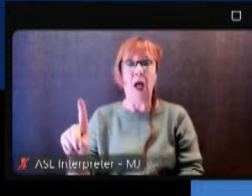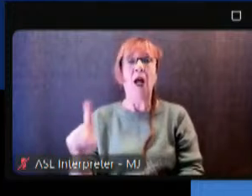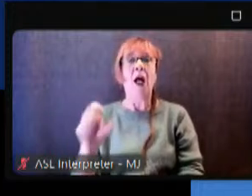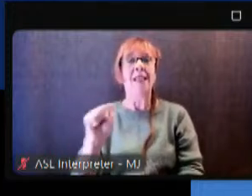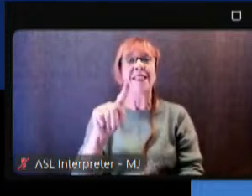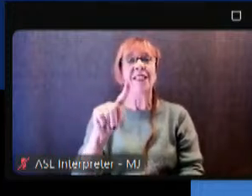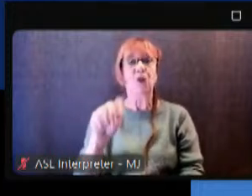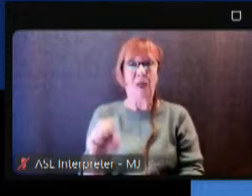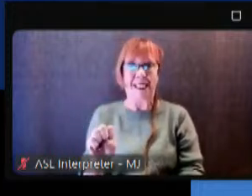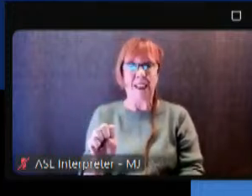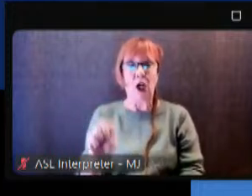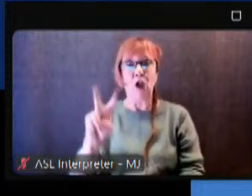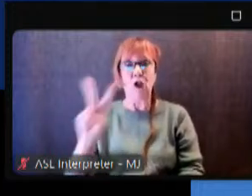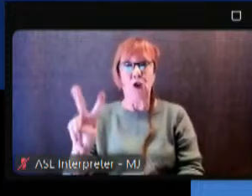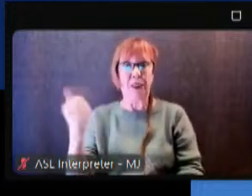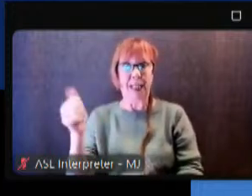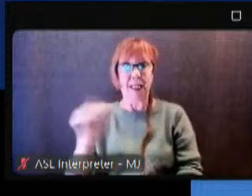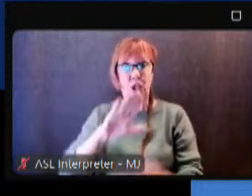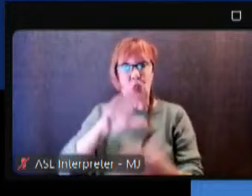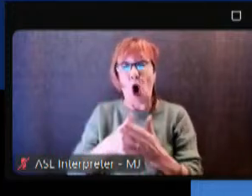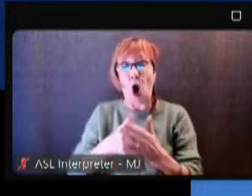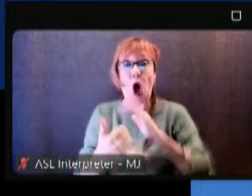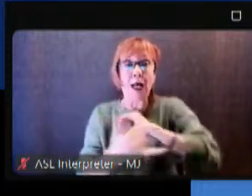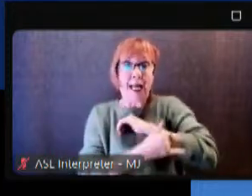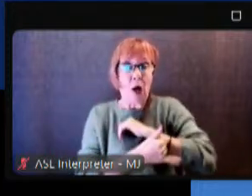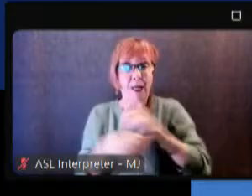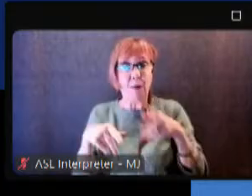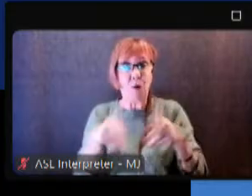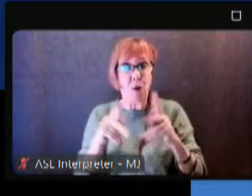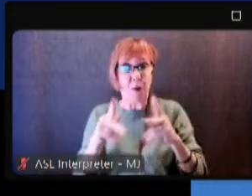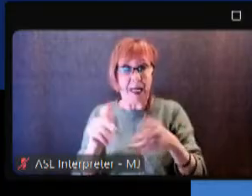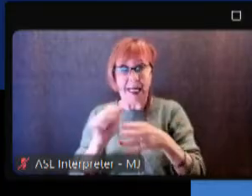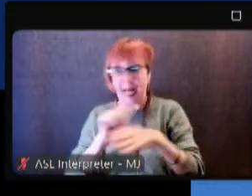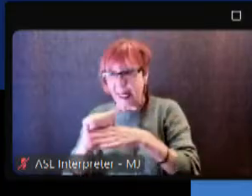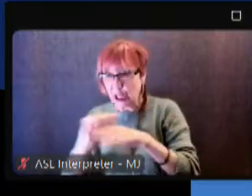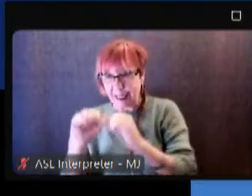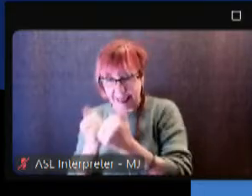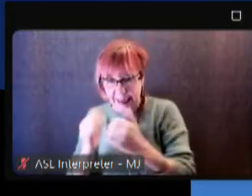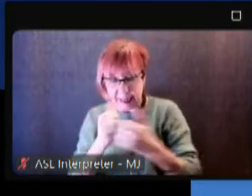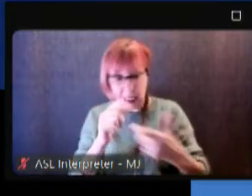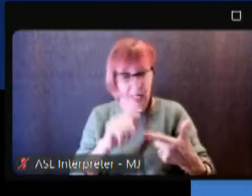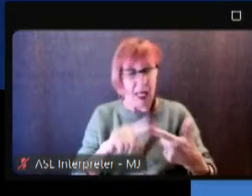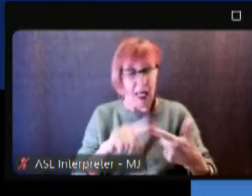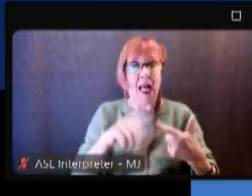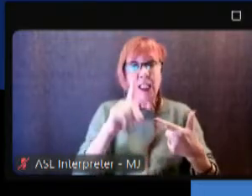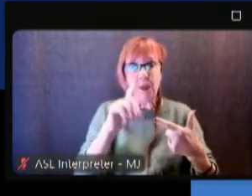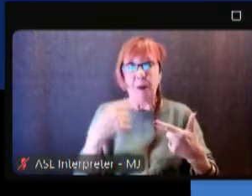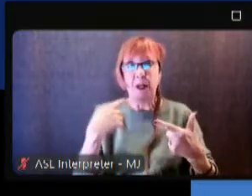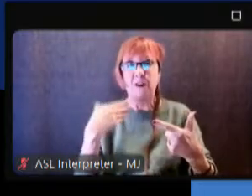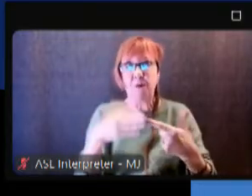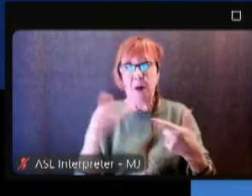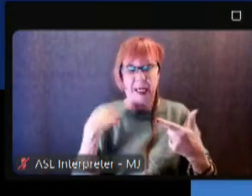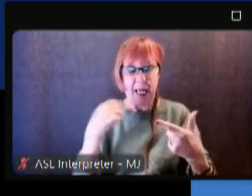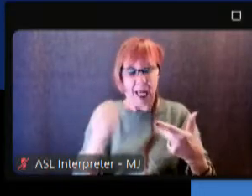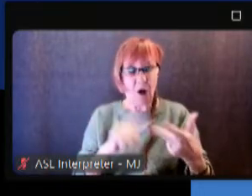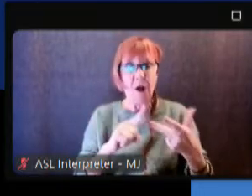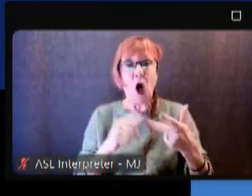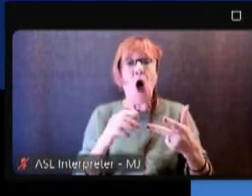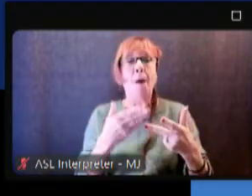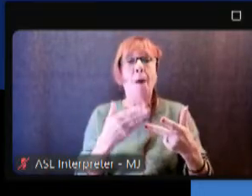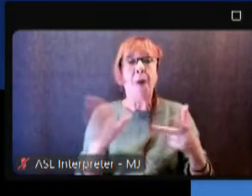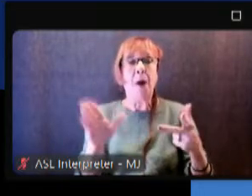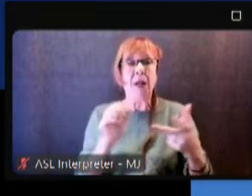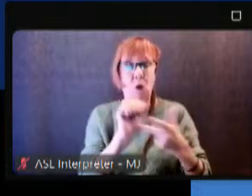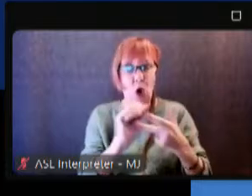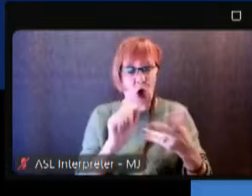of the county permitting agencies, including the Fire Department, Public Health, Public Works, Regional Planning, and also